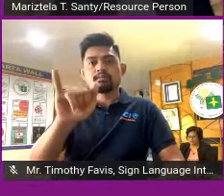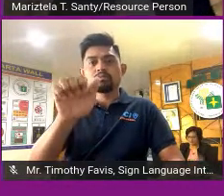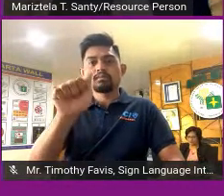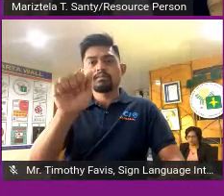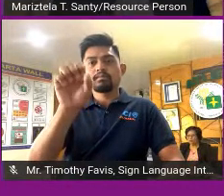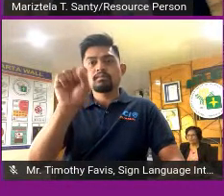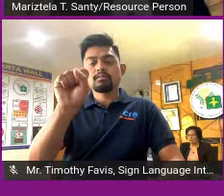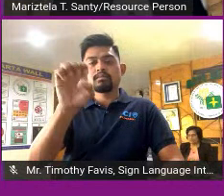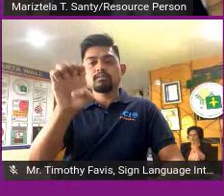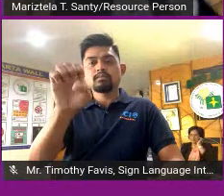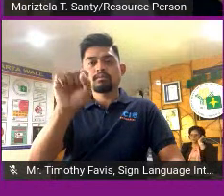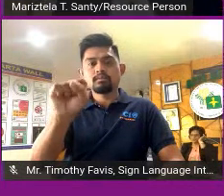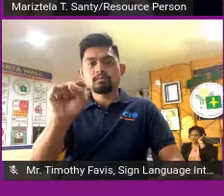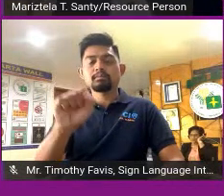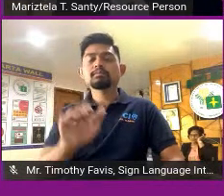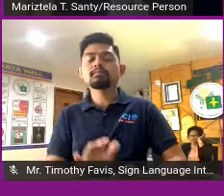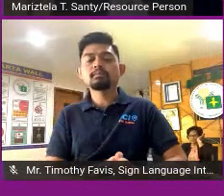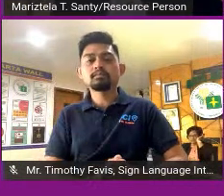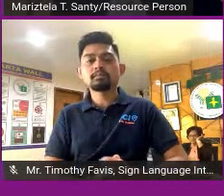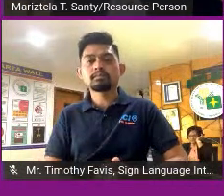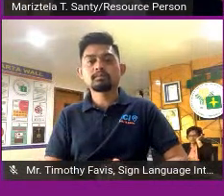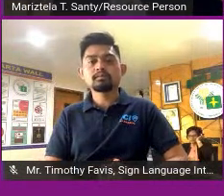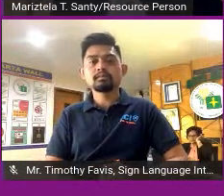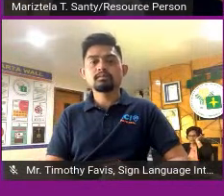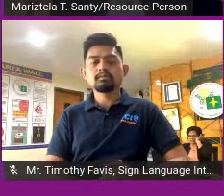o ang tatlo sa ating sociedad,